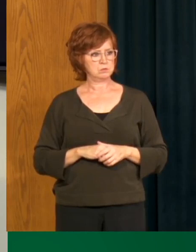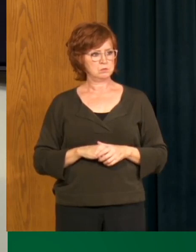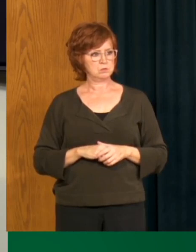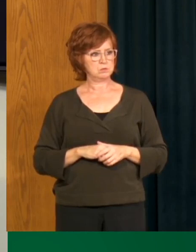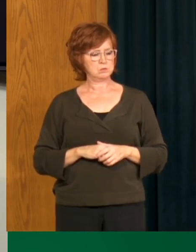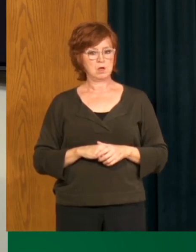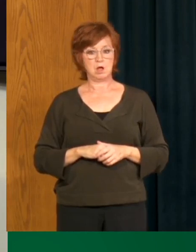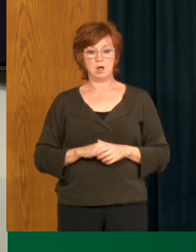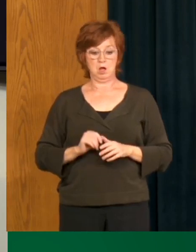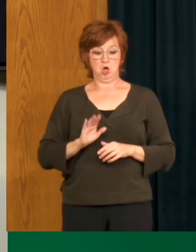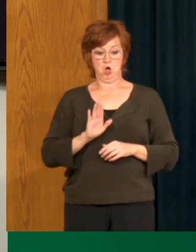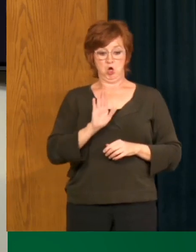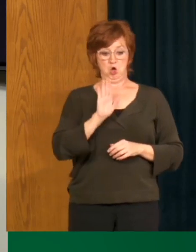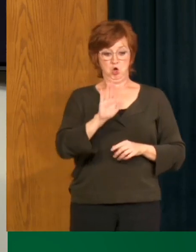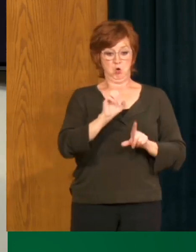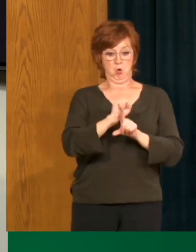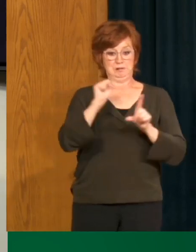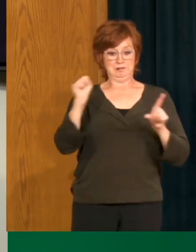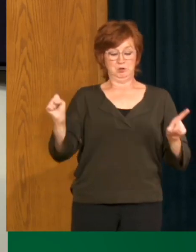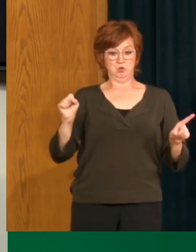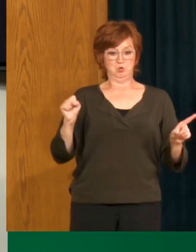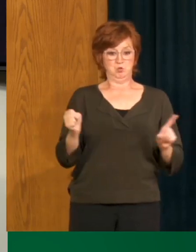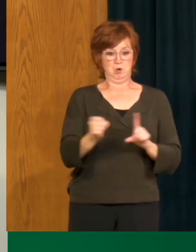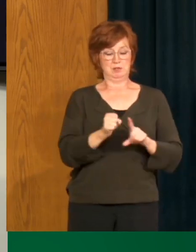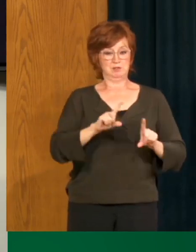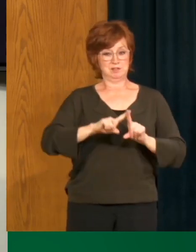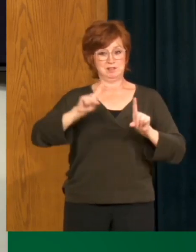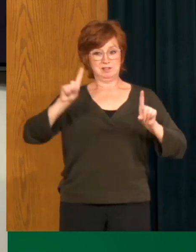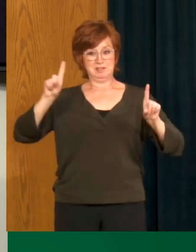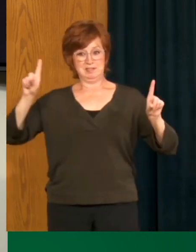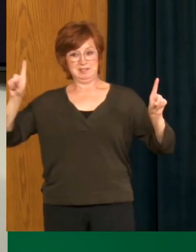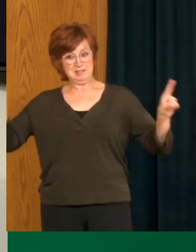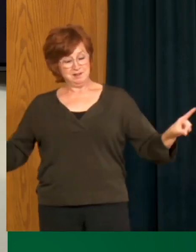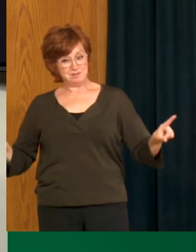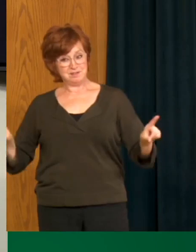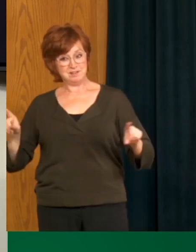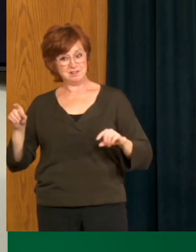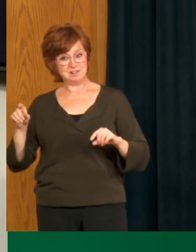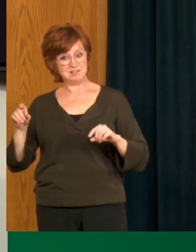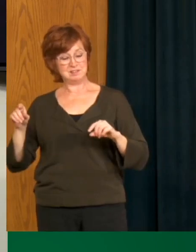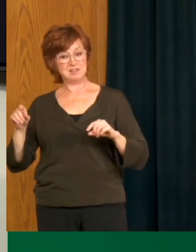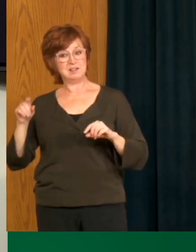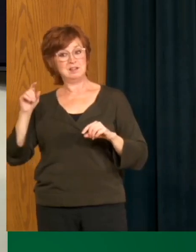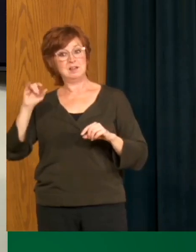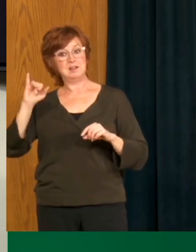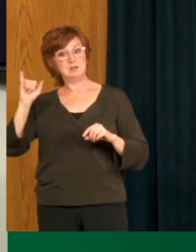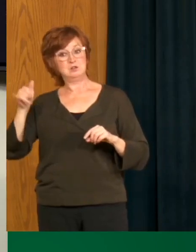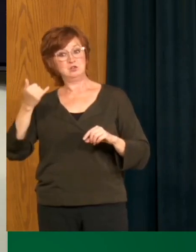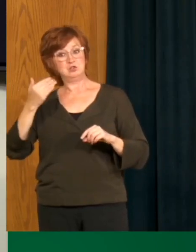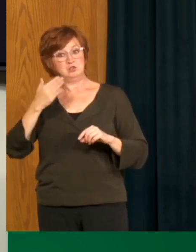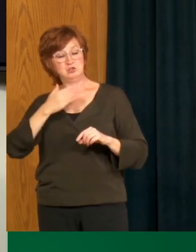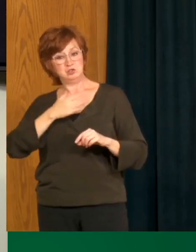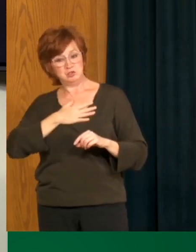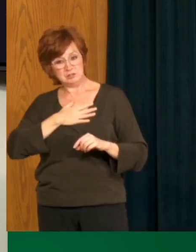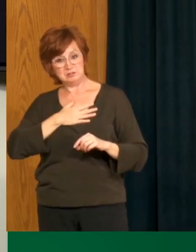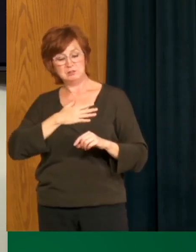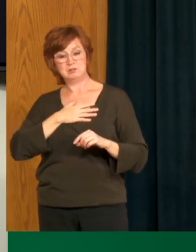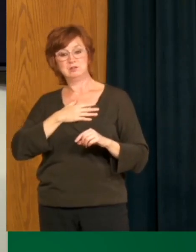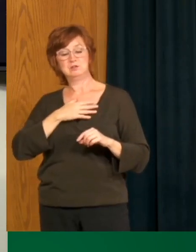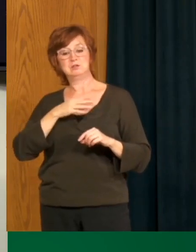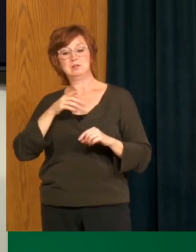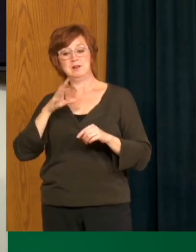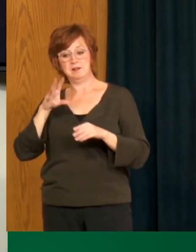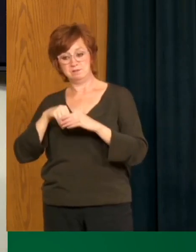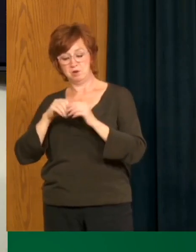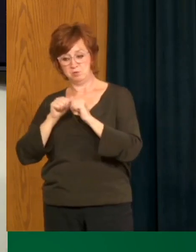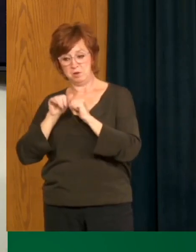now facing? Because he's also facing questions about his close personal relationship with